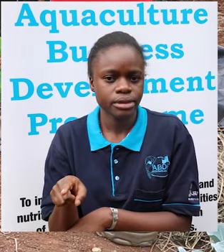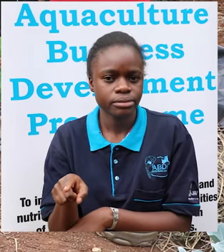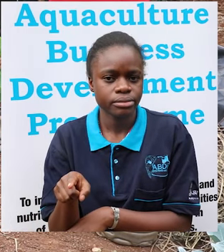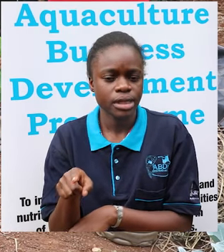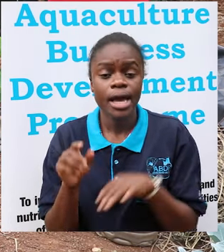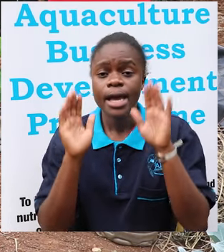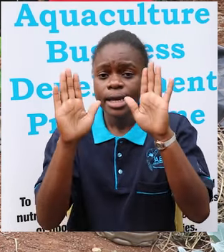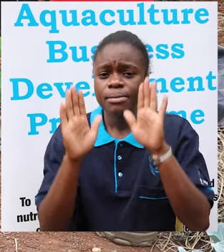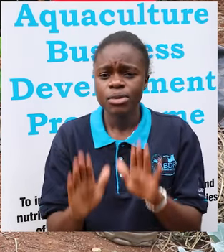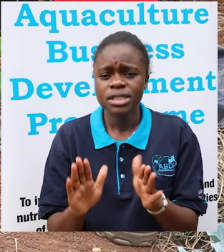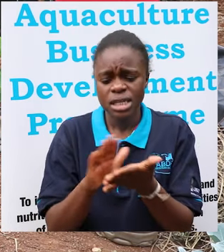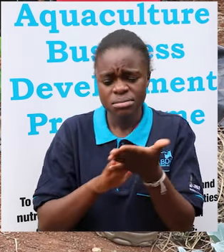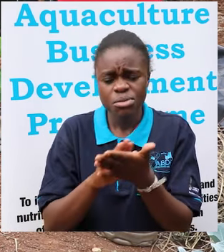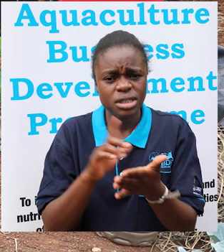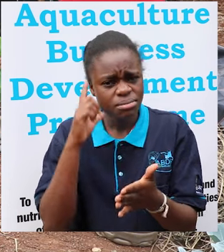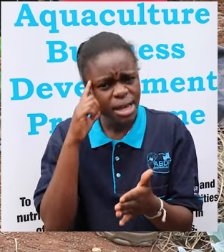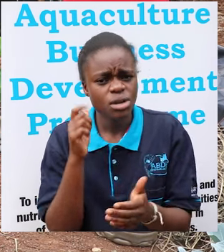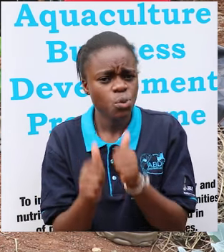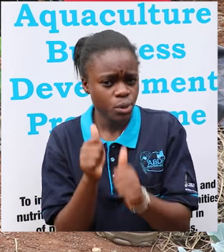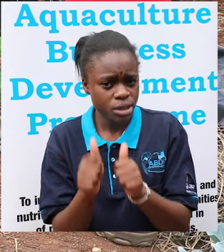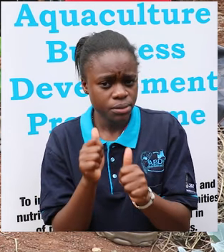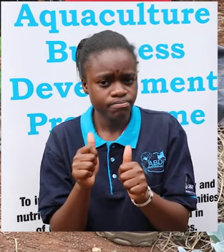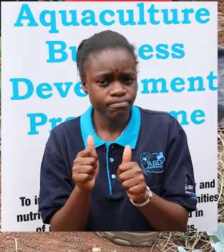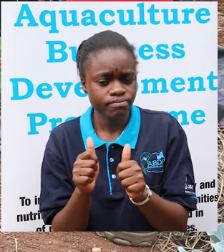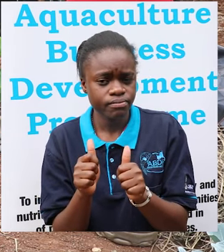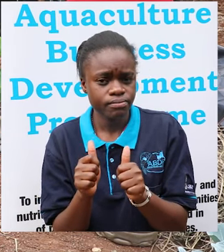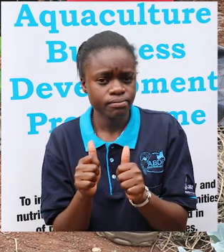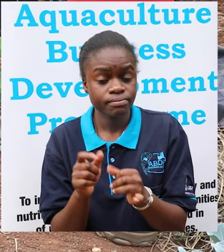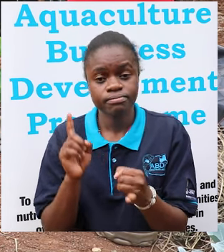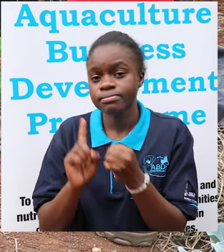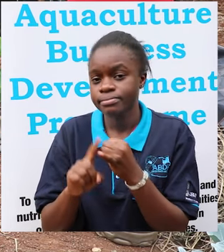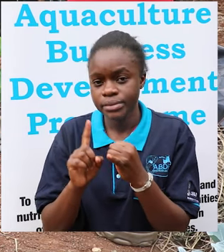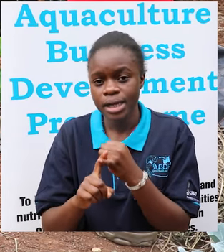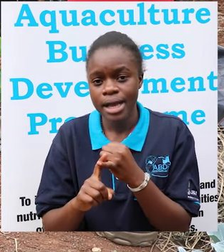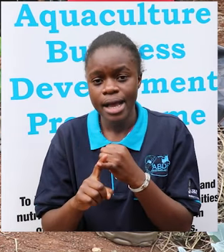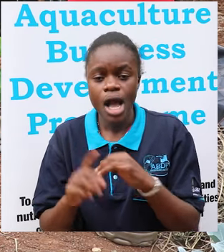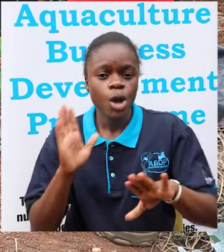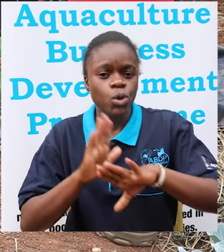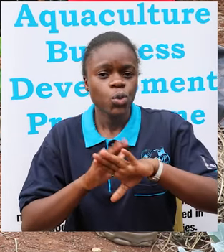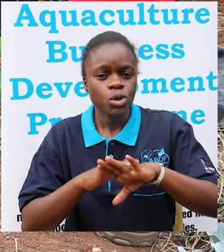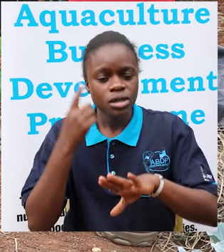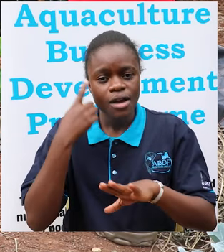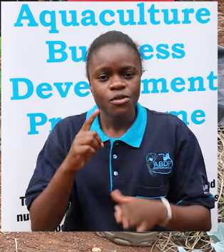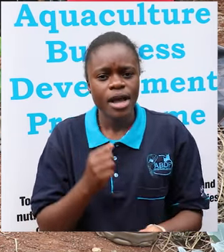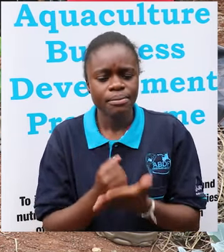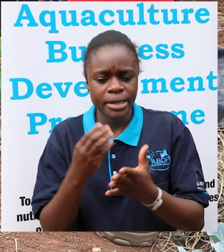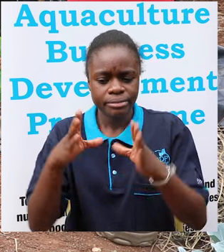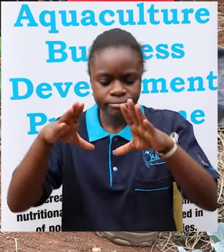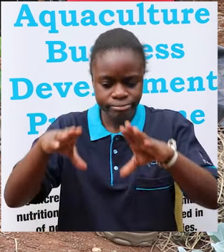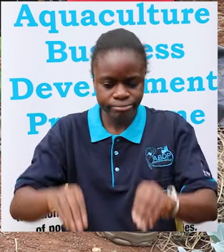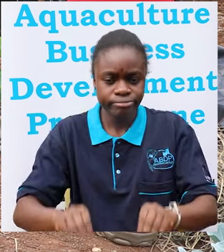to plant. What is the importance of a moist bed garden? The sunken moist bed garden. It is very good